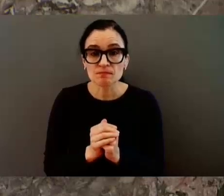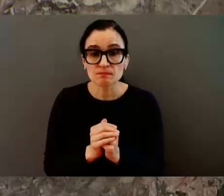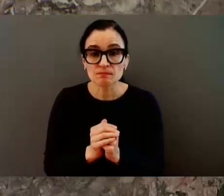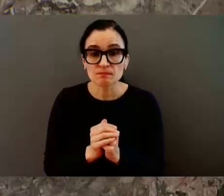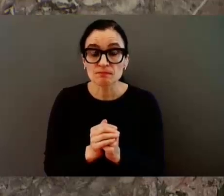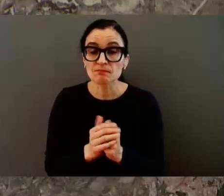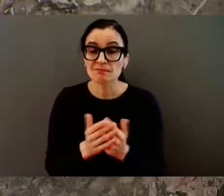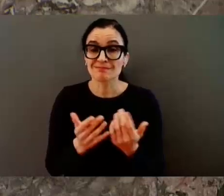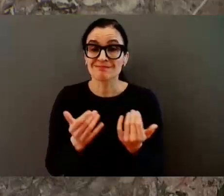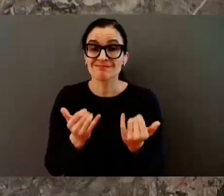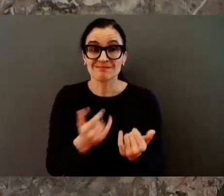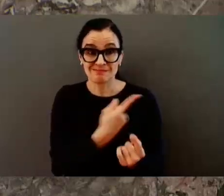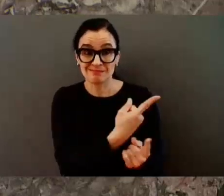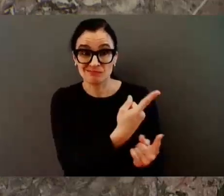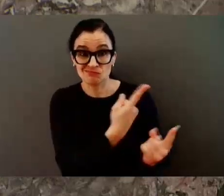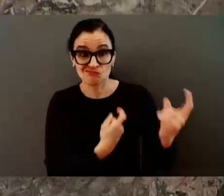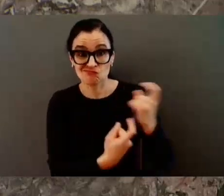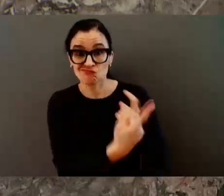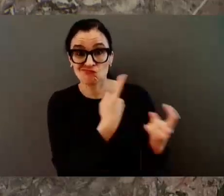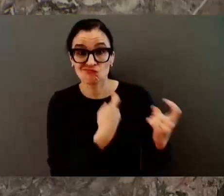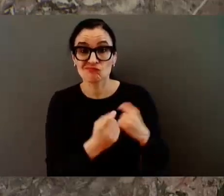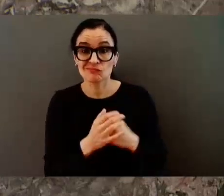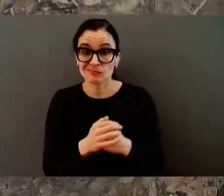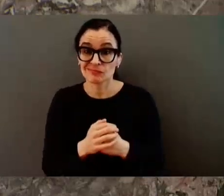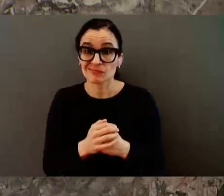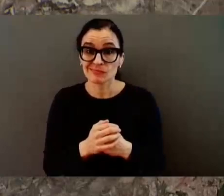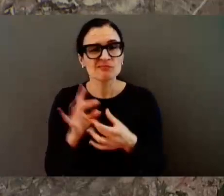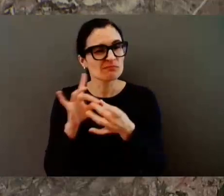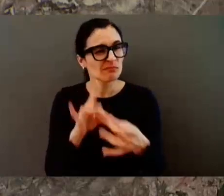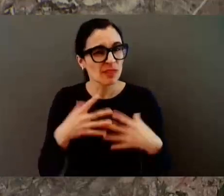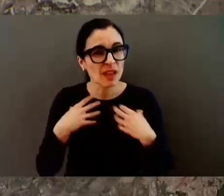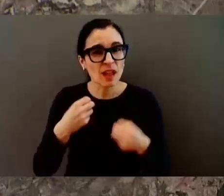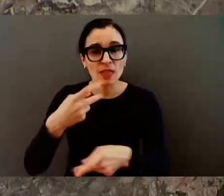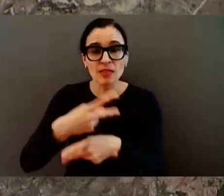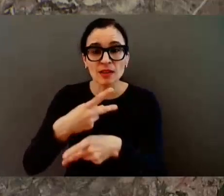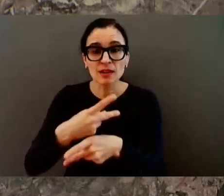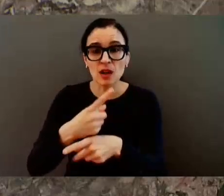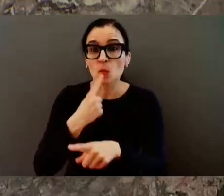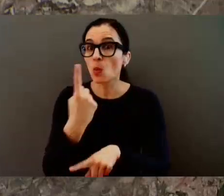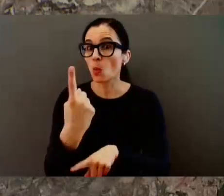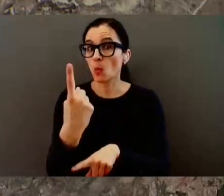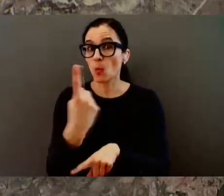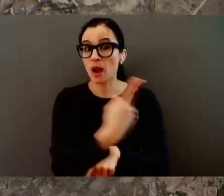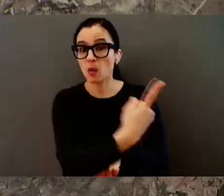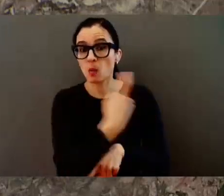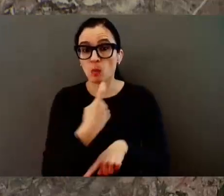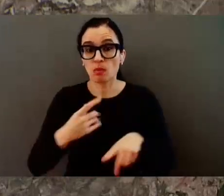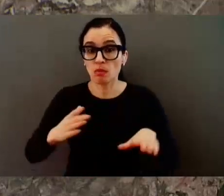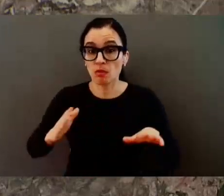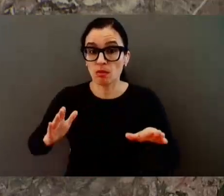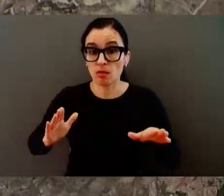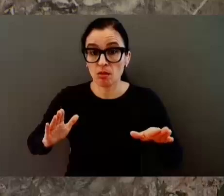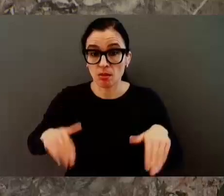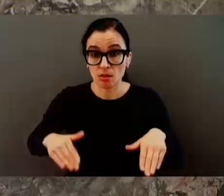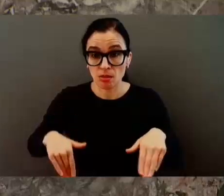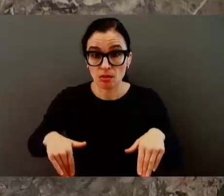question that I haven't been asked is what they would do differently. Mr. Speaker.